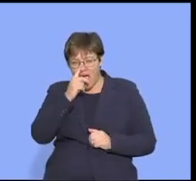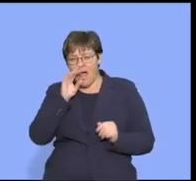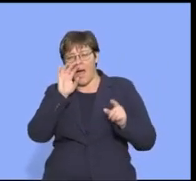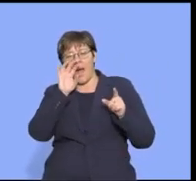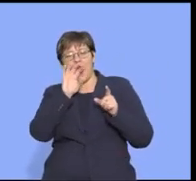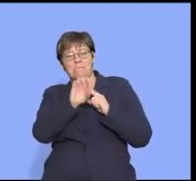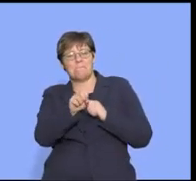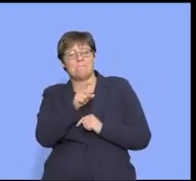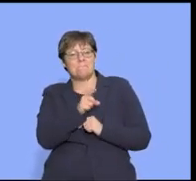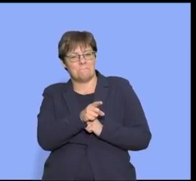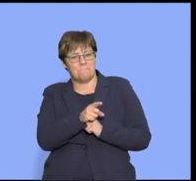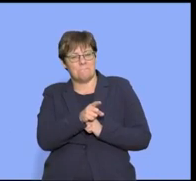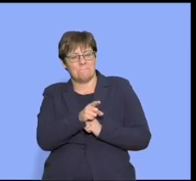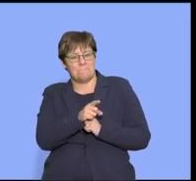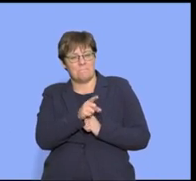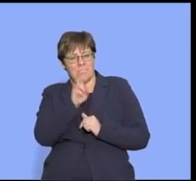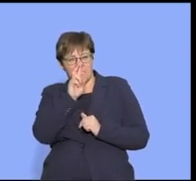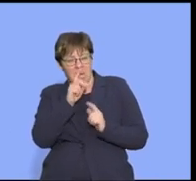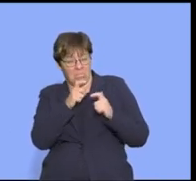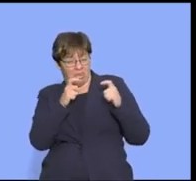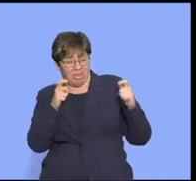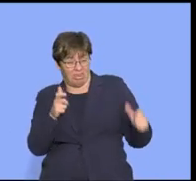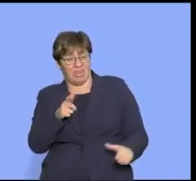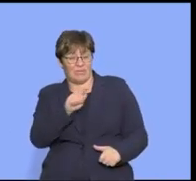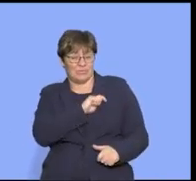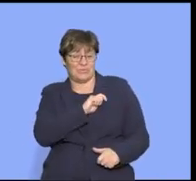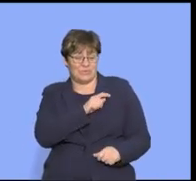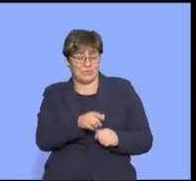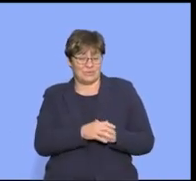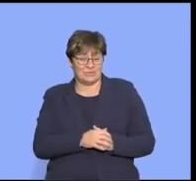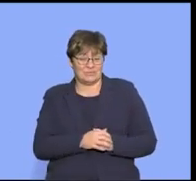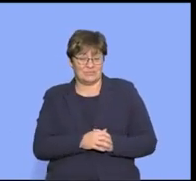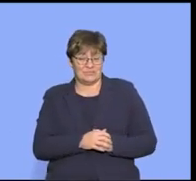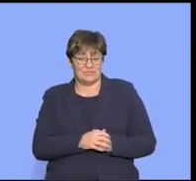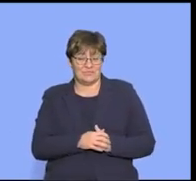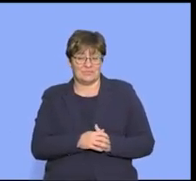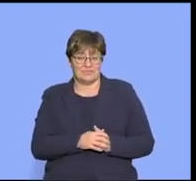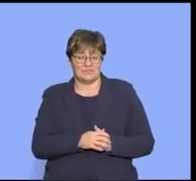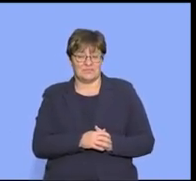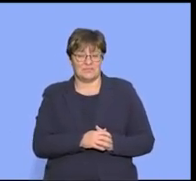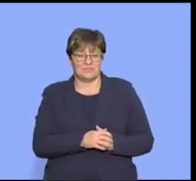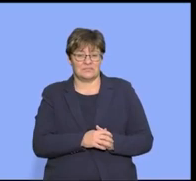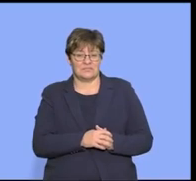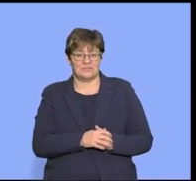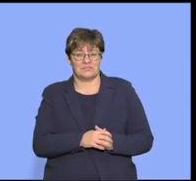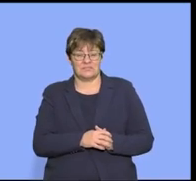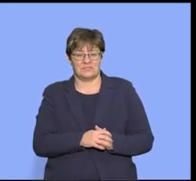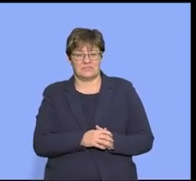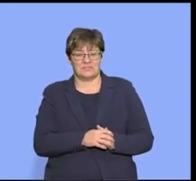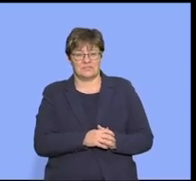you an indication of how large those dinosaurs were.